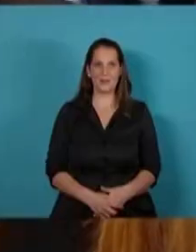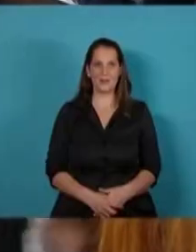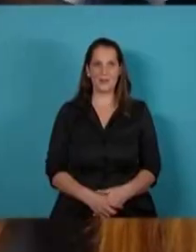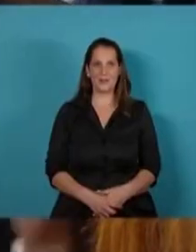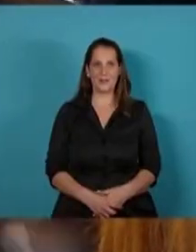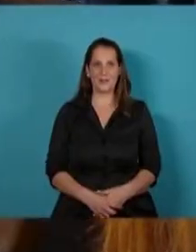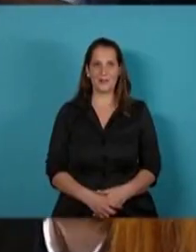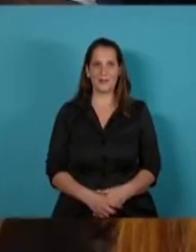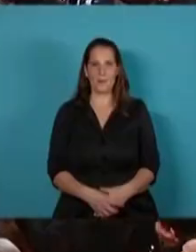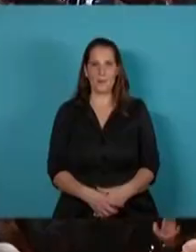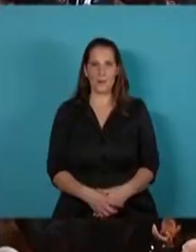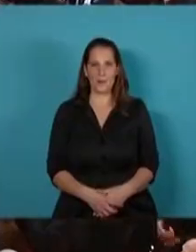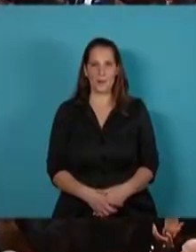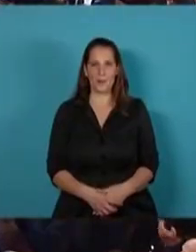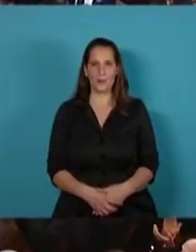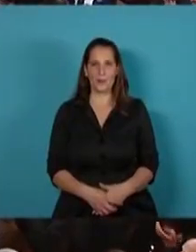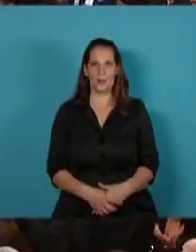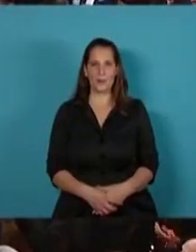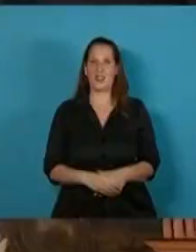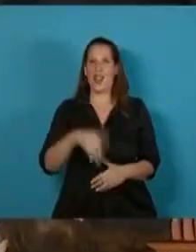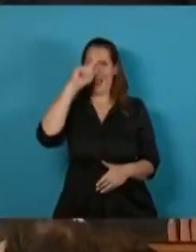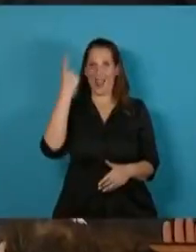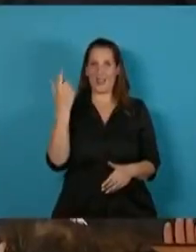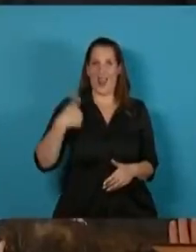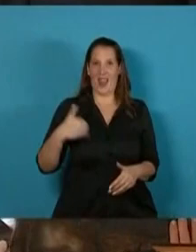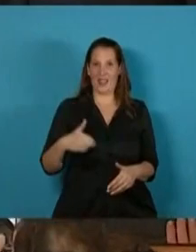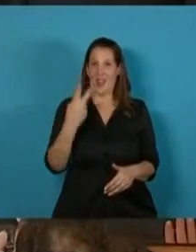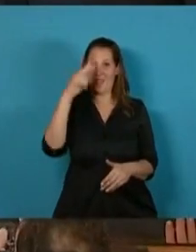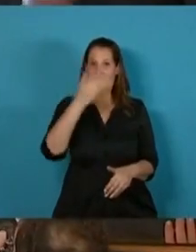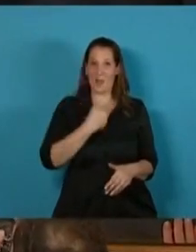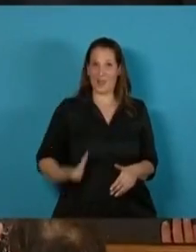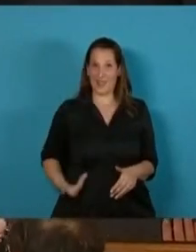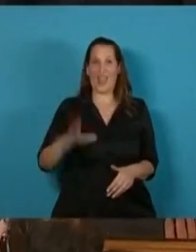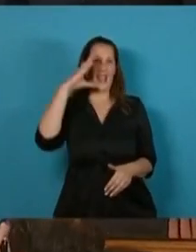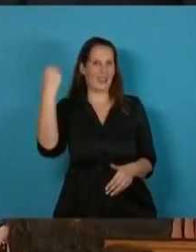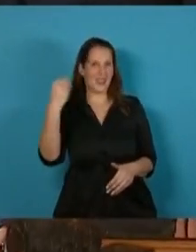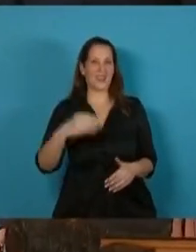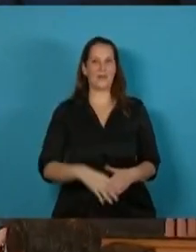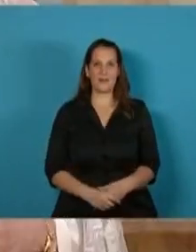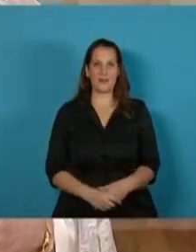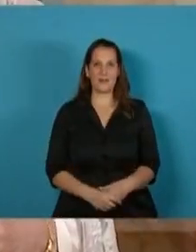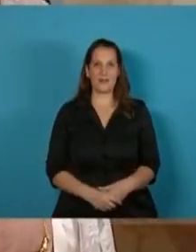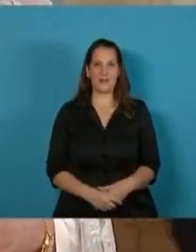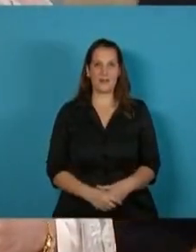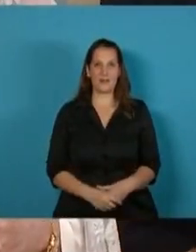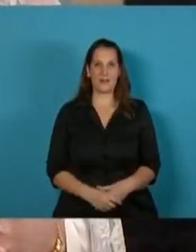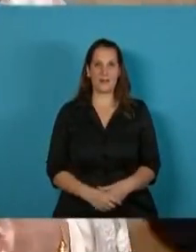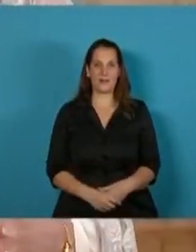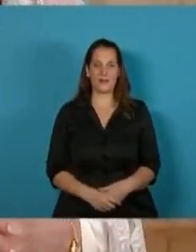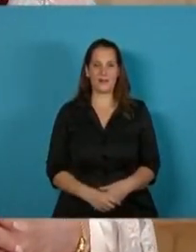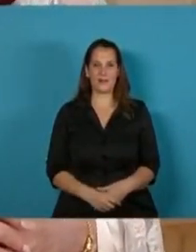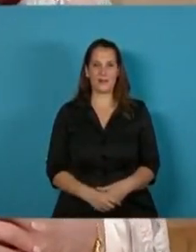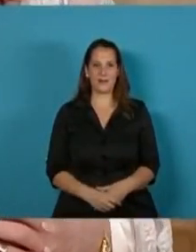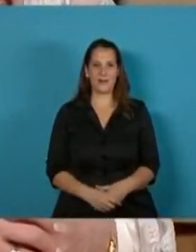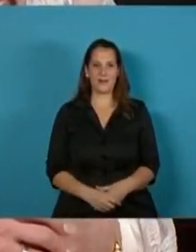former president of Argentina, she says she knew she did not have enough votes to win the 2019 election on her own, and needed a